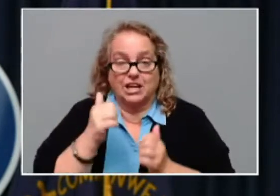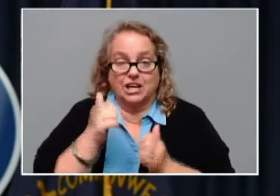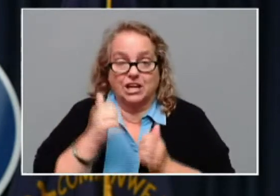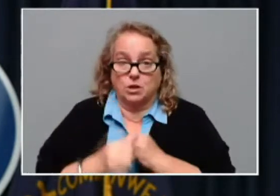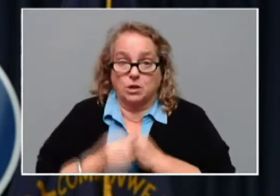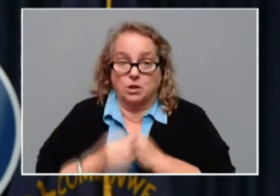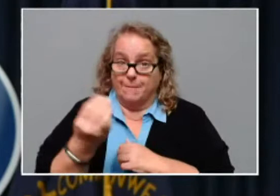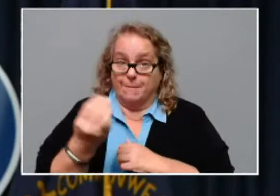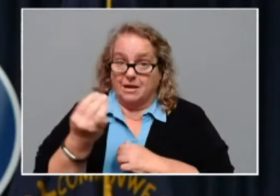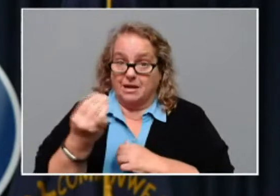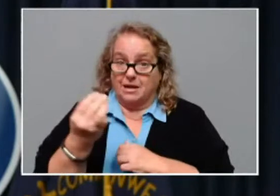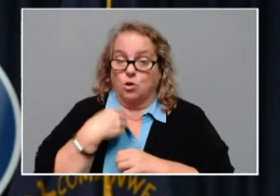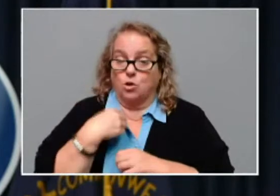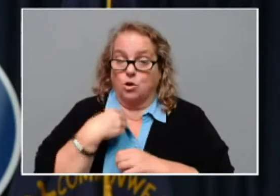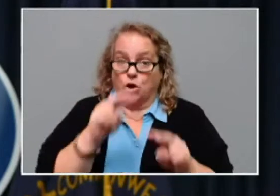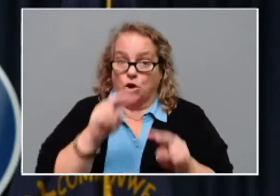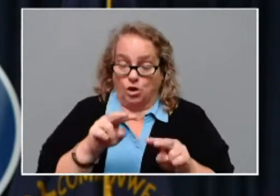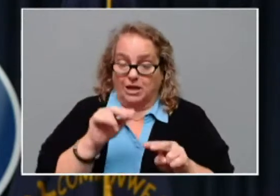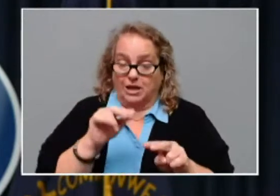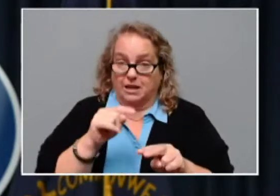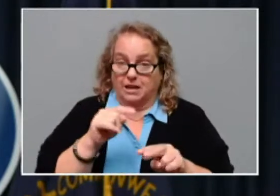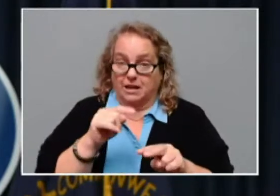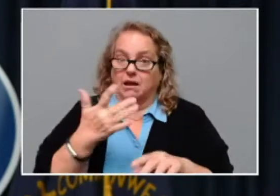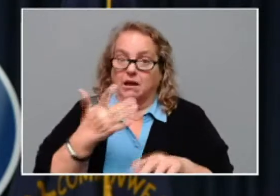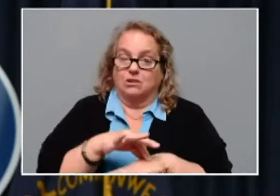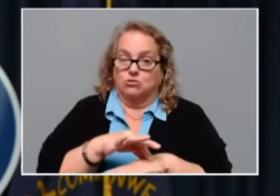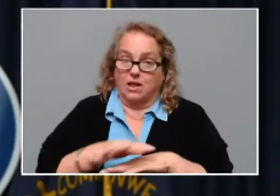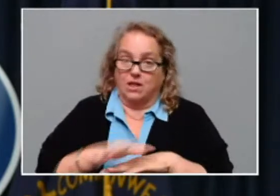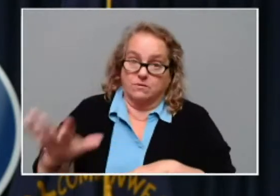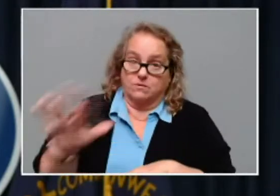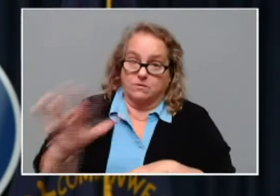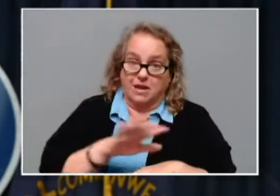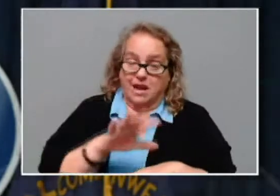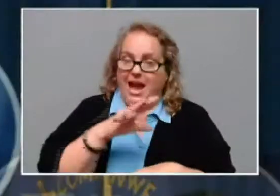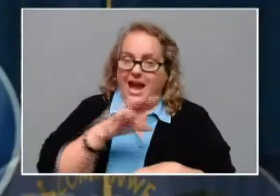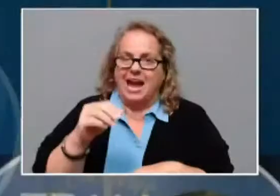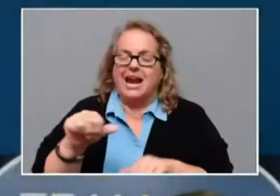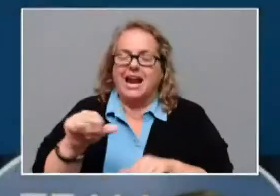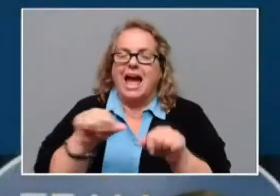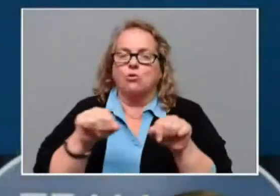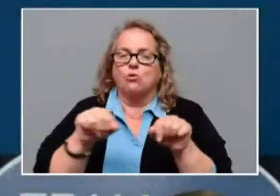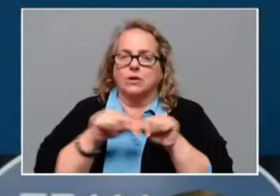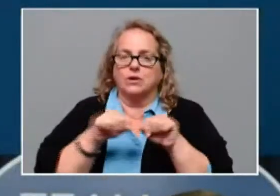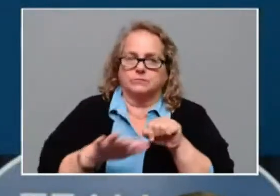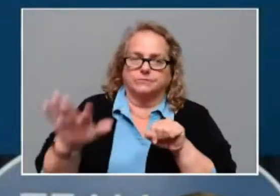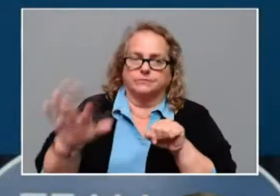and geographically. So there is our new number,